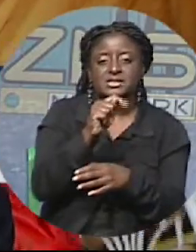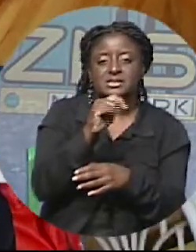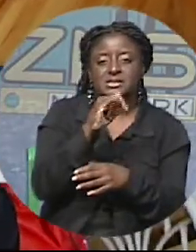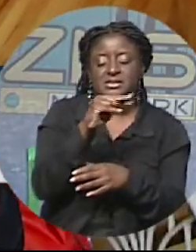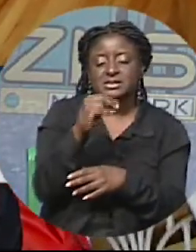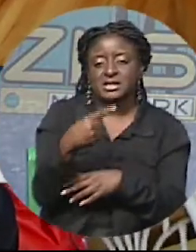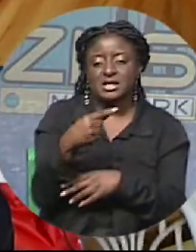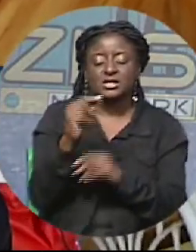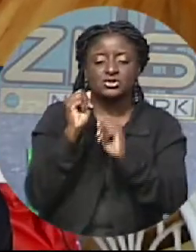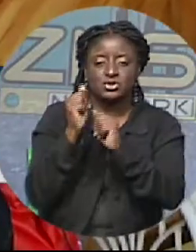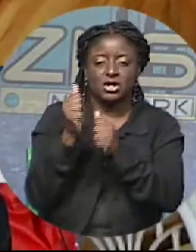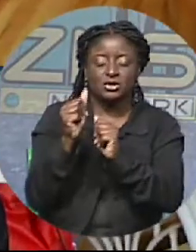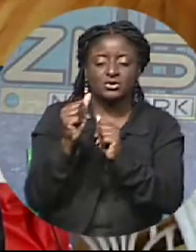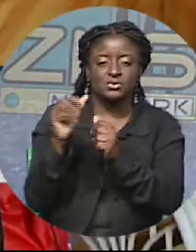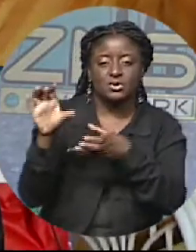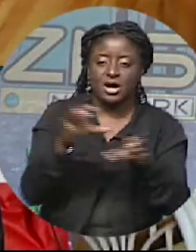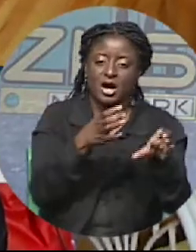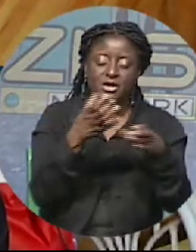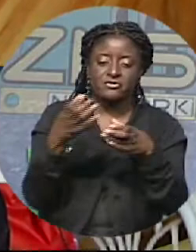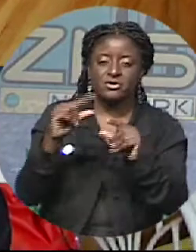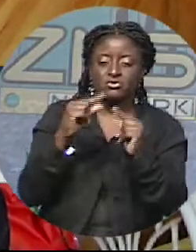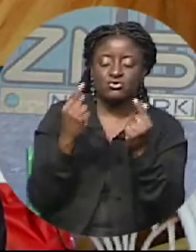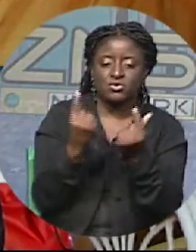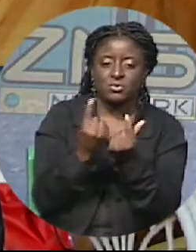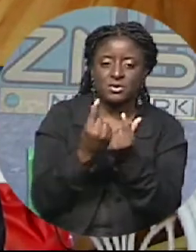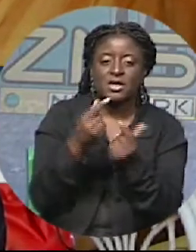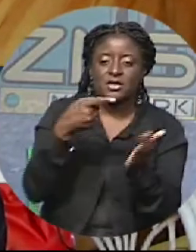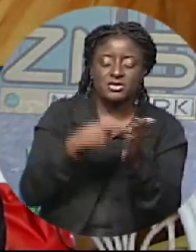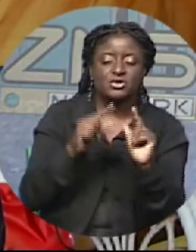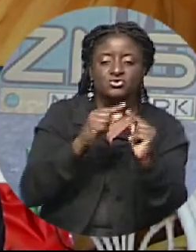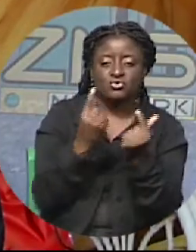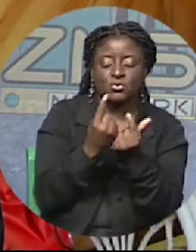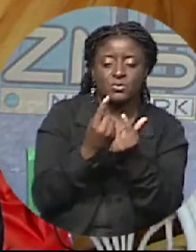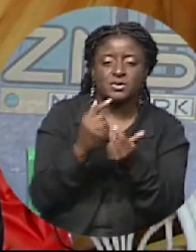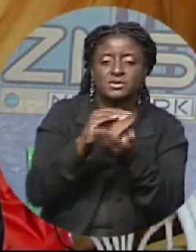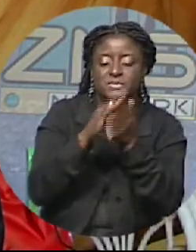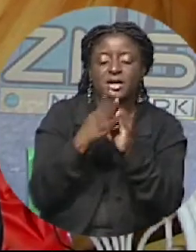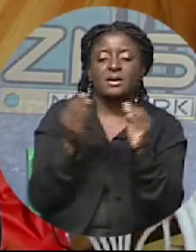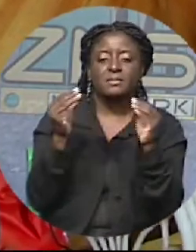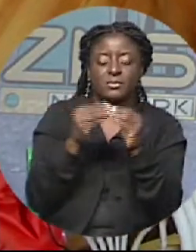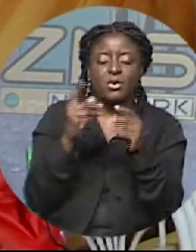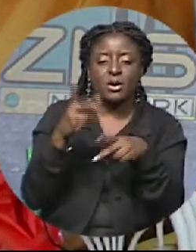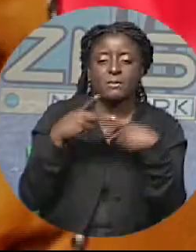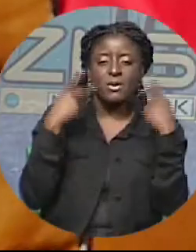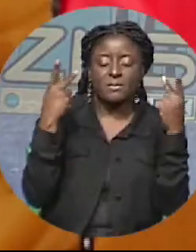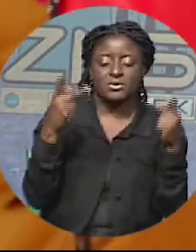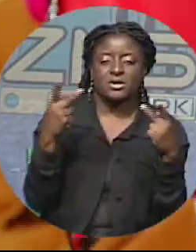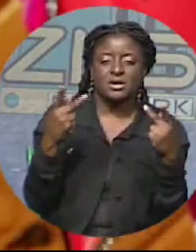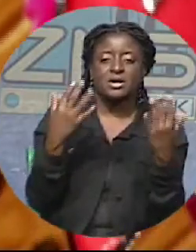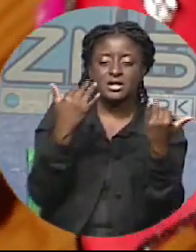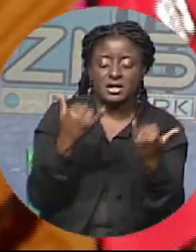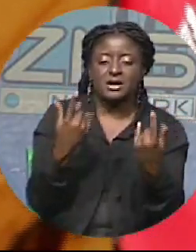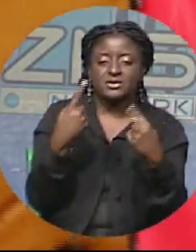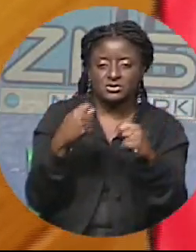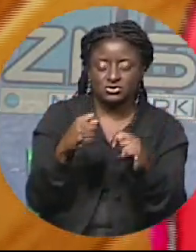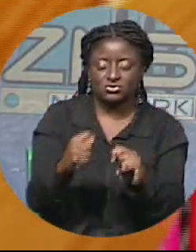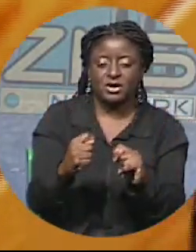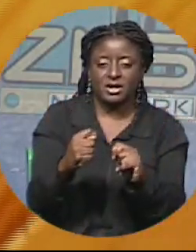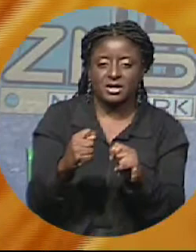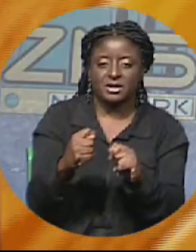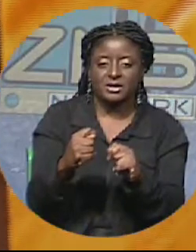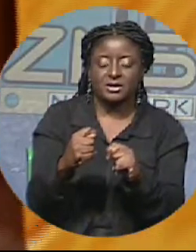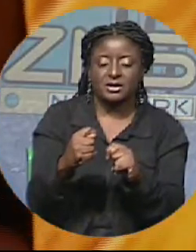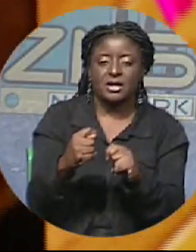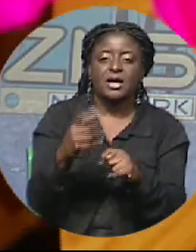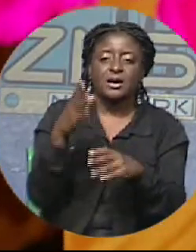in popularity over the years as a popular fun Junkanoo group, and now they're trying their hand at the upcoming Junkanoo Carnival. And